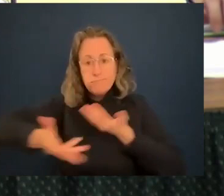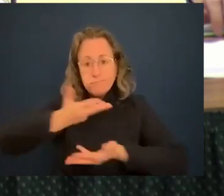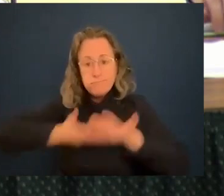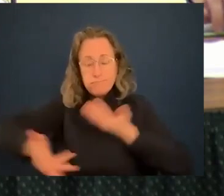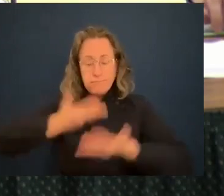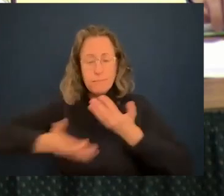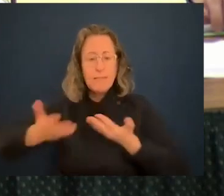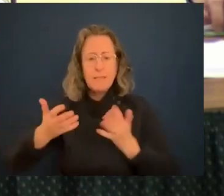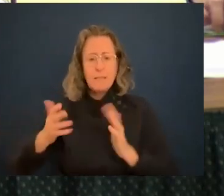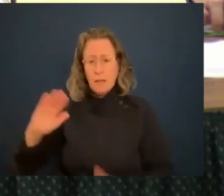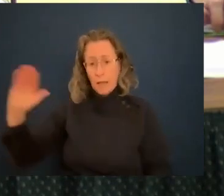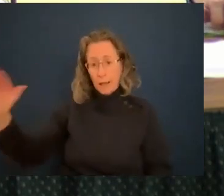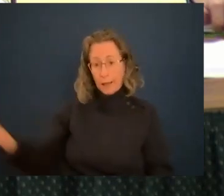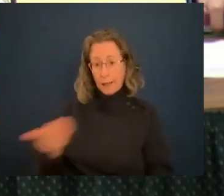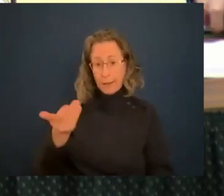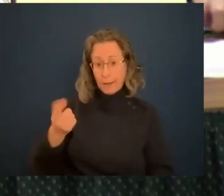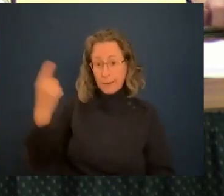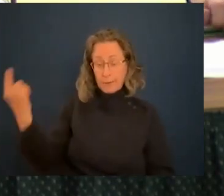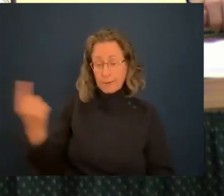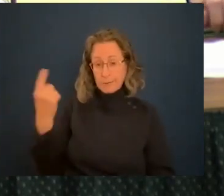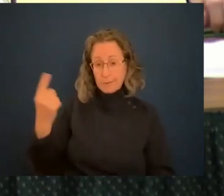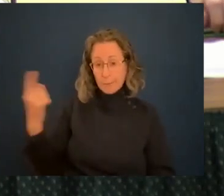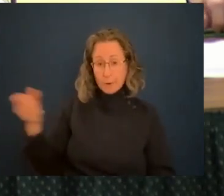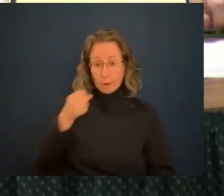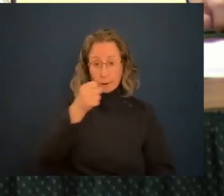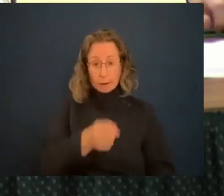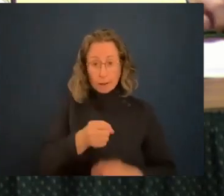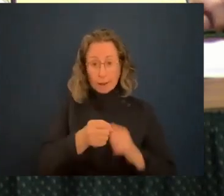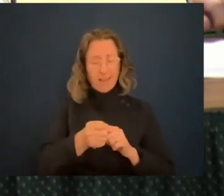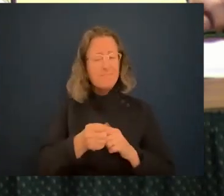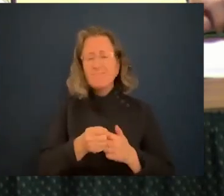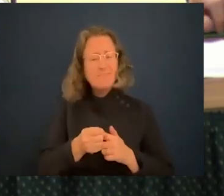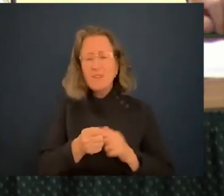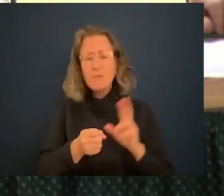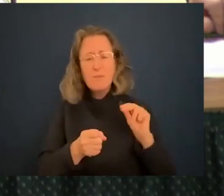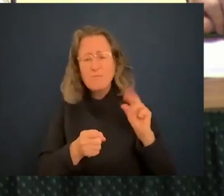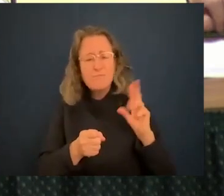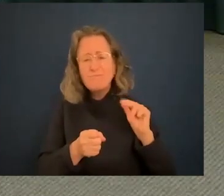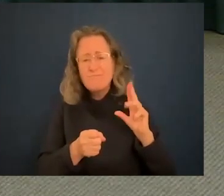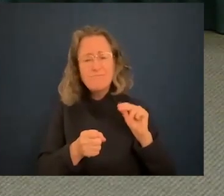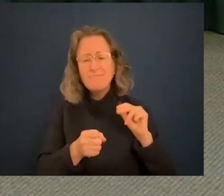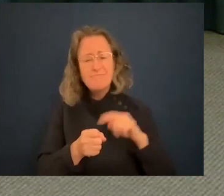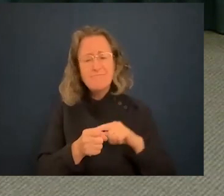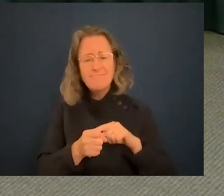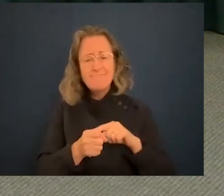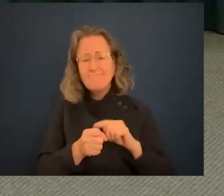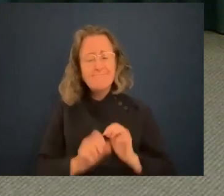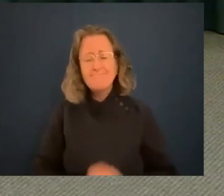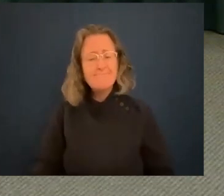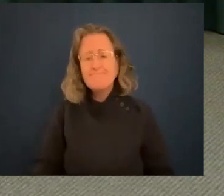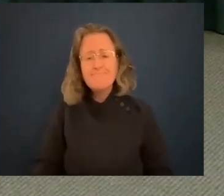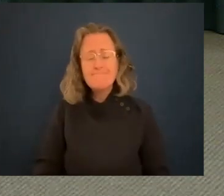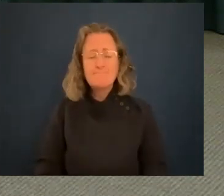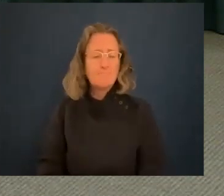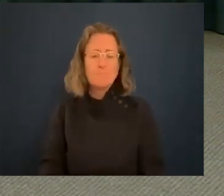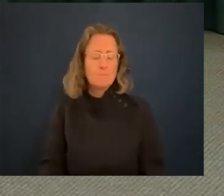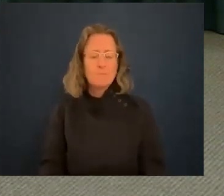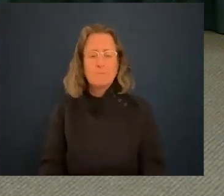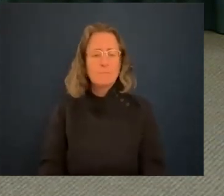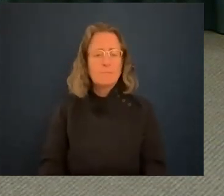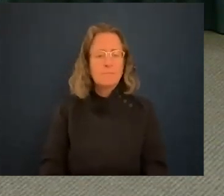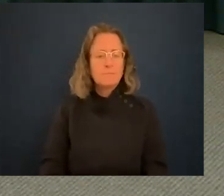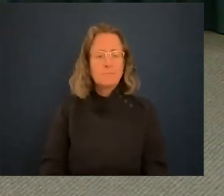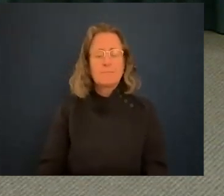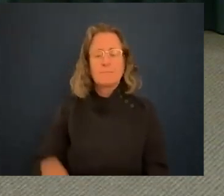a person to be the answer to them thank you Liz Daniel yeah thank you